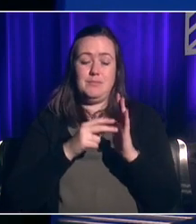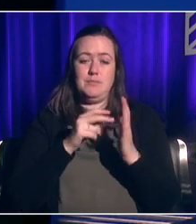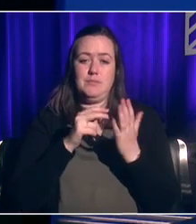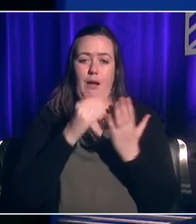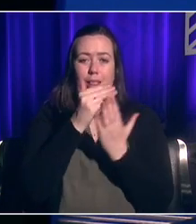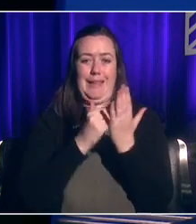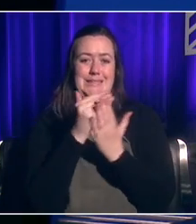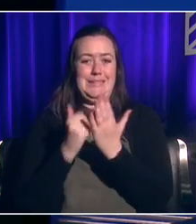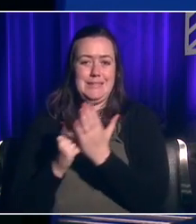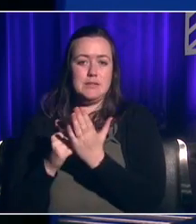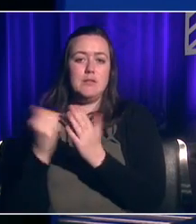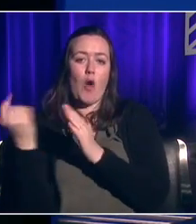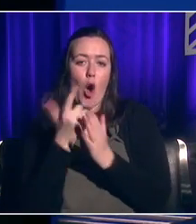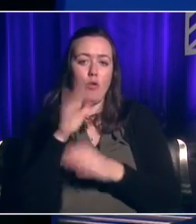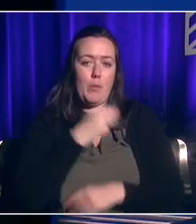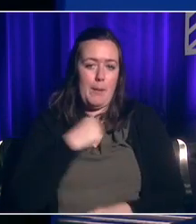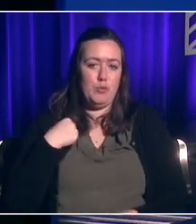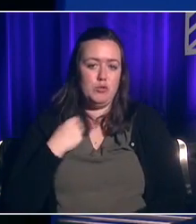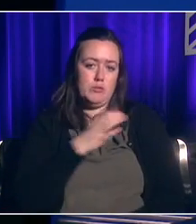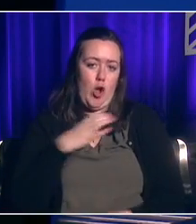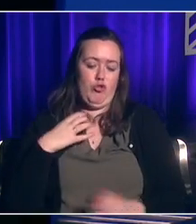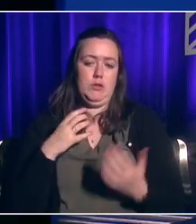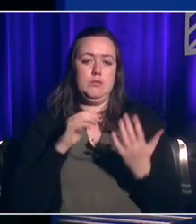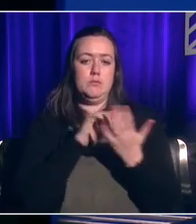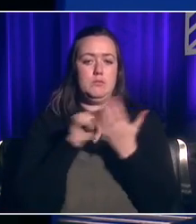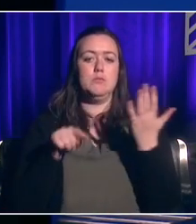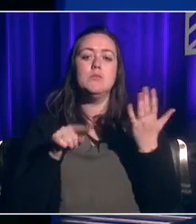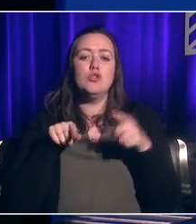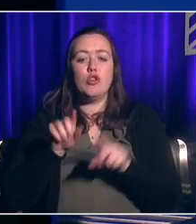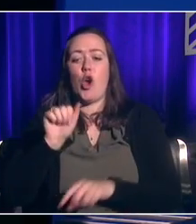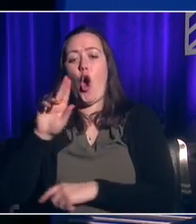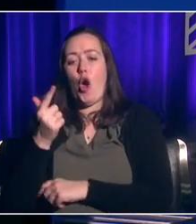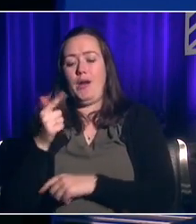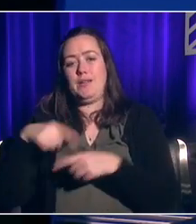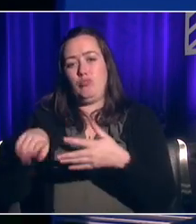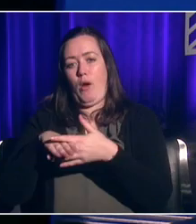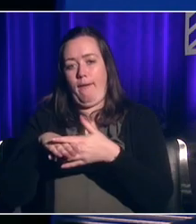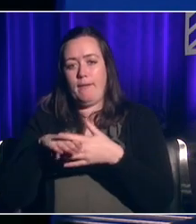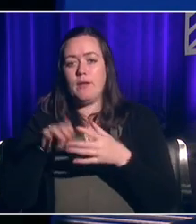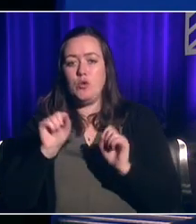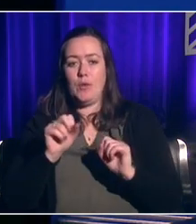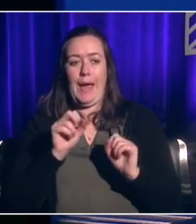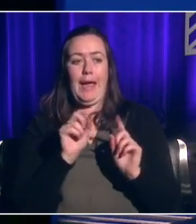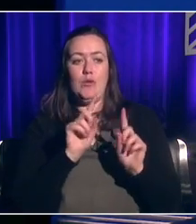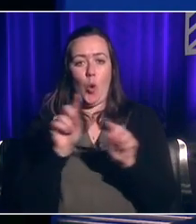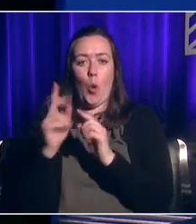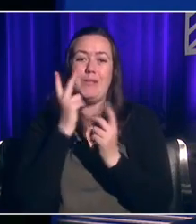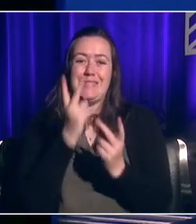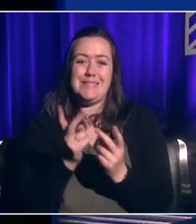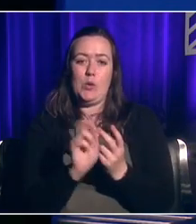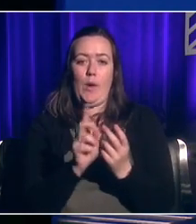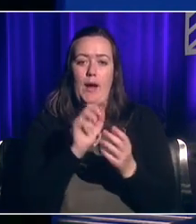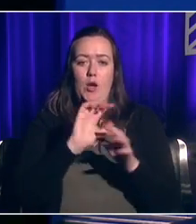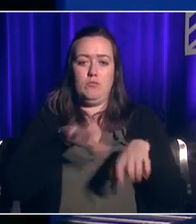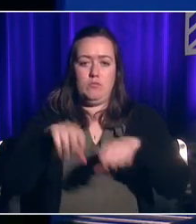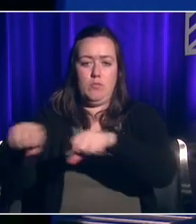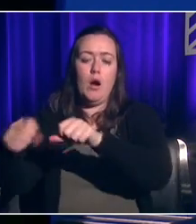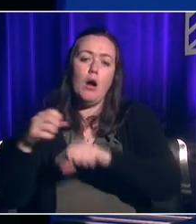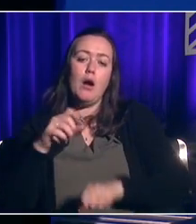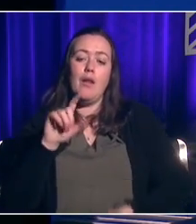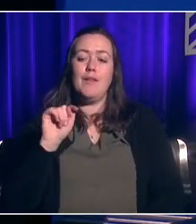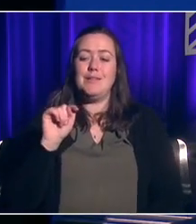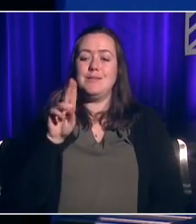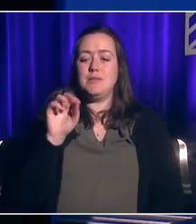be through August when it comes to recess. And if you look at all these town halls, I actually think that these town halls are wonderful because they